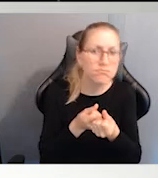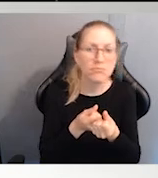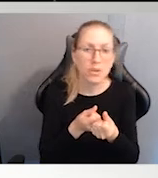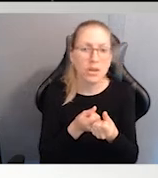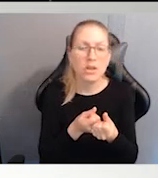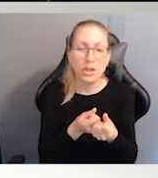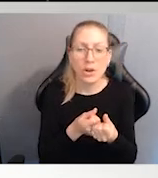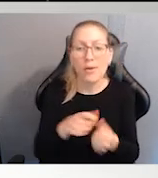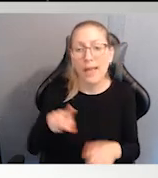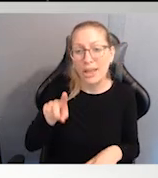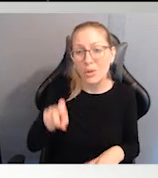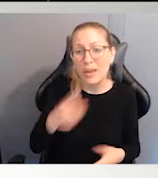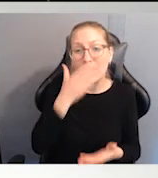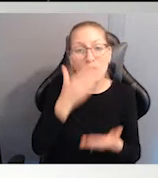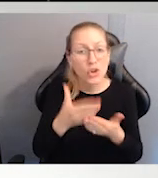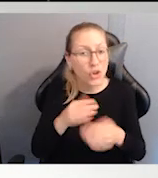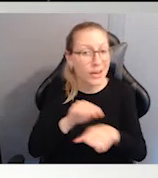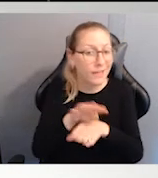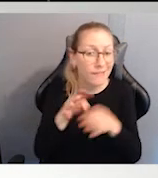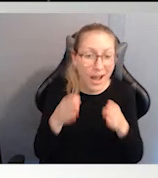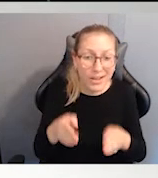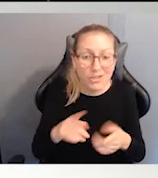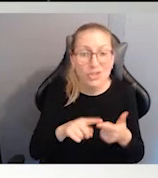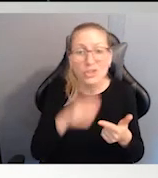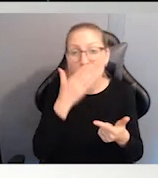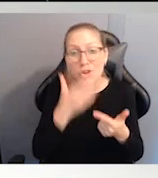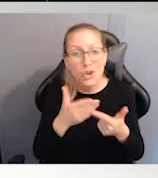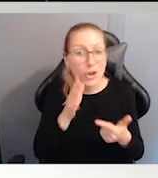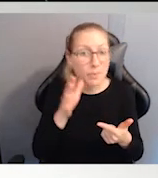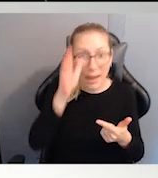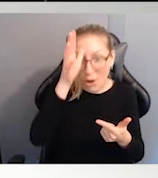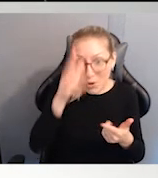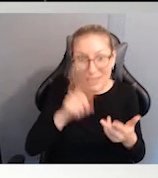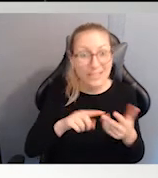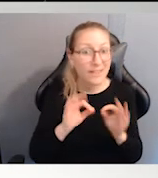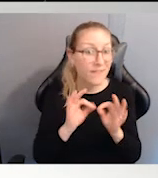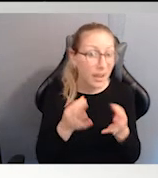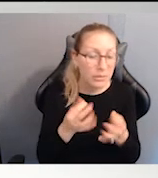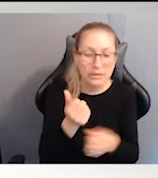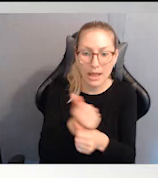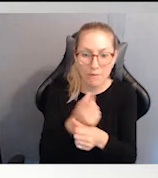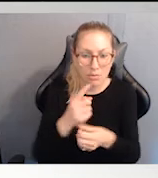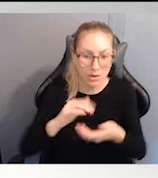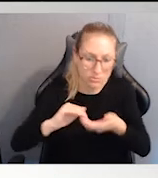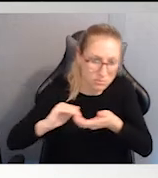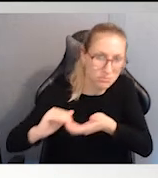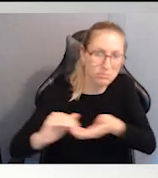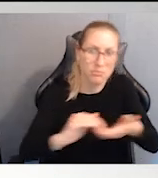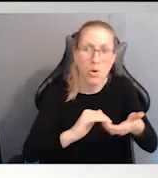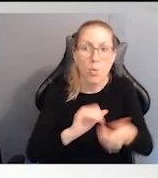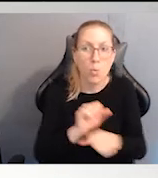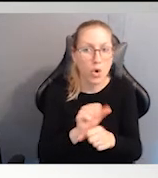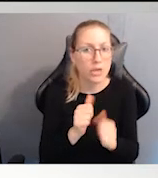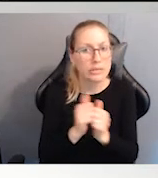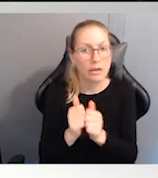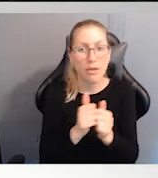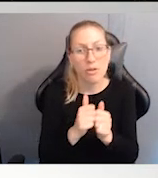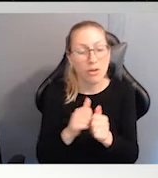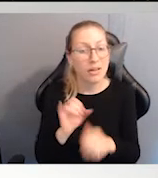And you have to have good advisors, good parents, good family. Everybody has to work together. Because if you don't work together, it will never